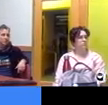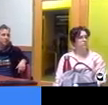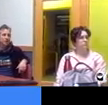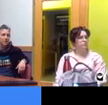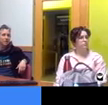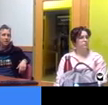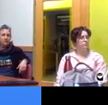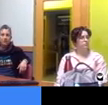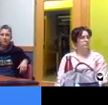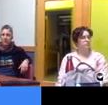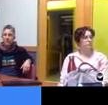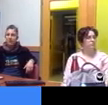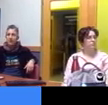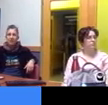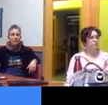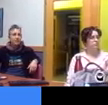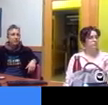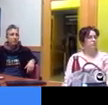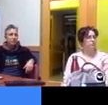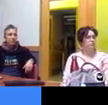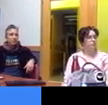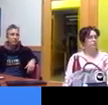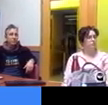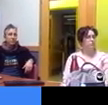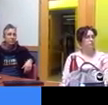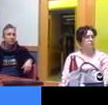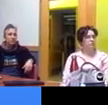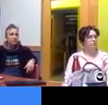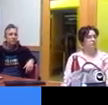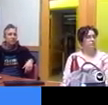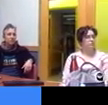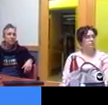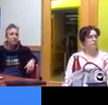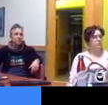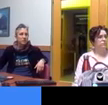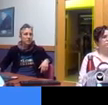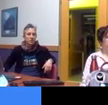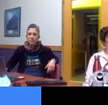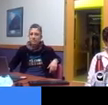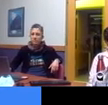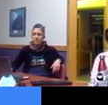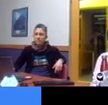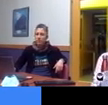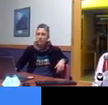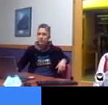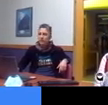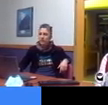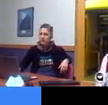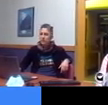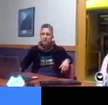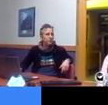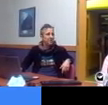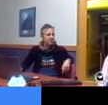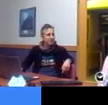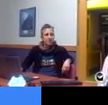is under attack and vilified, even if, as you know, that, you know, more than half the